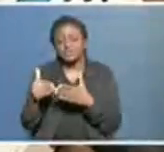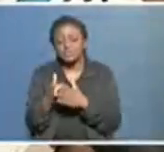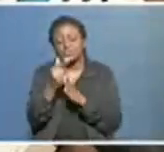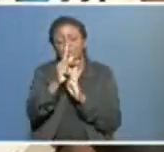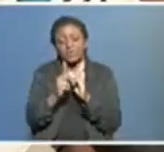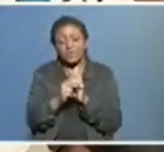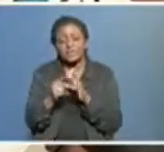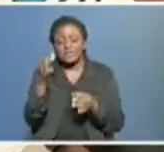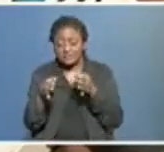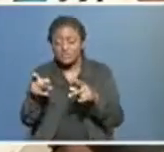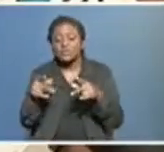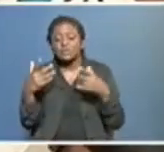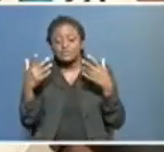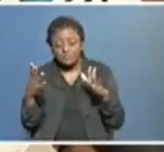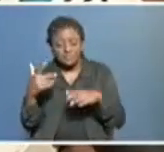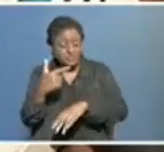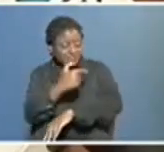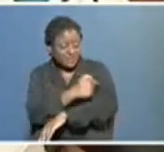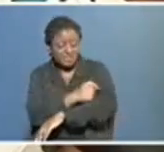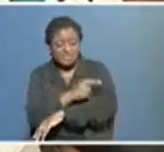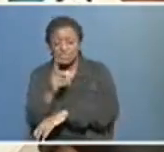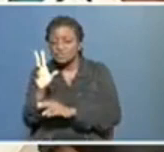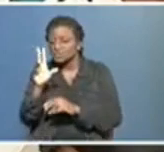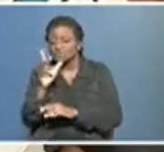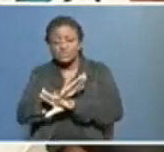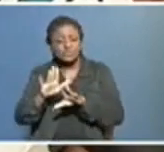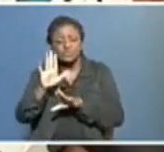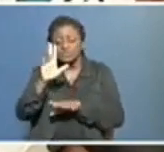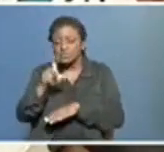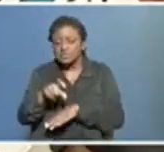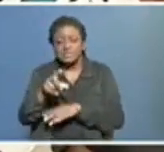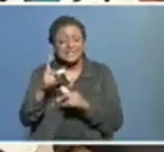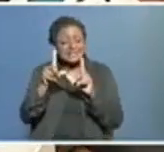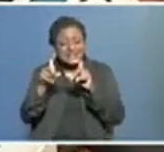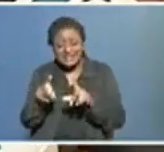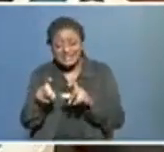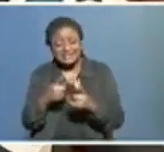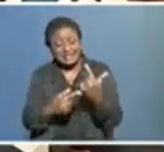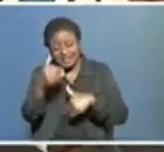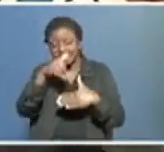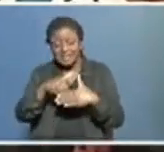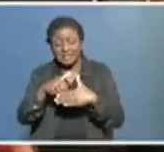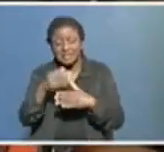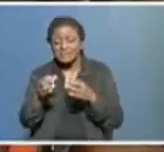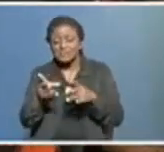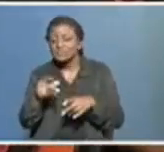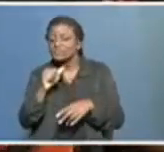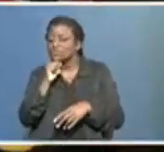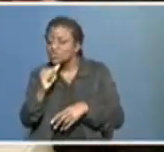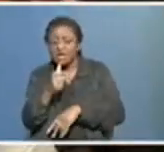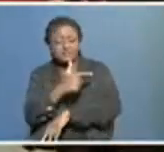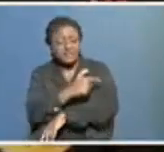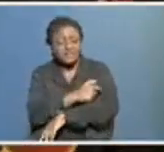are vaccinated, you require no test to enter the country. If you're unvaccinated, you require